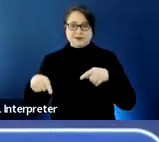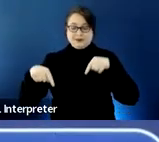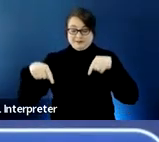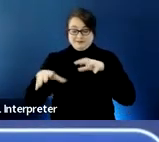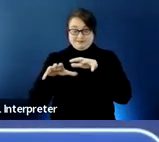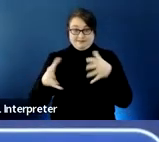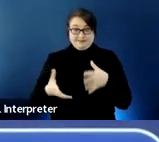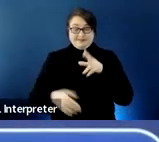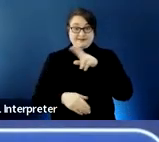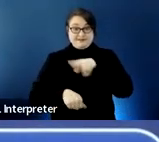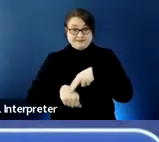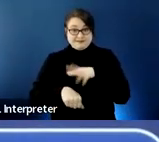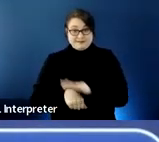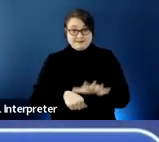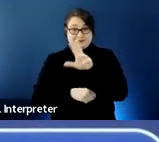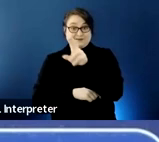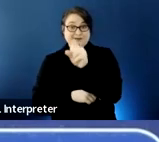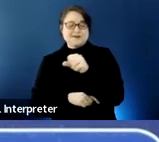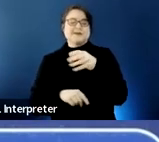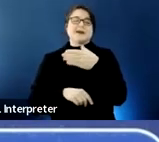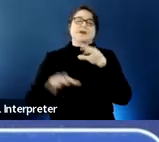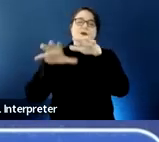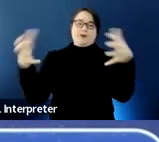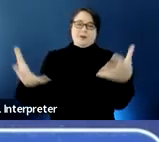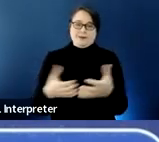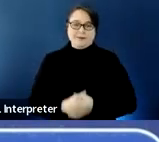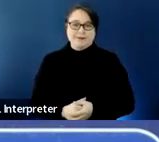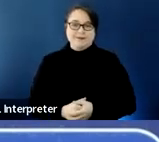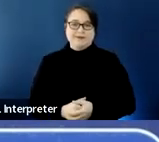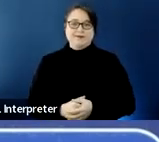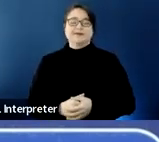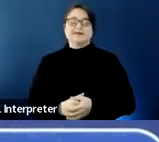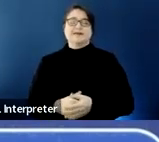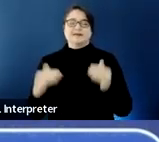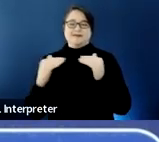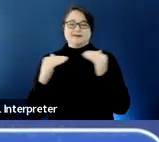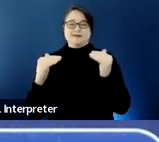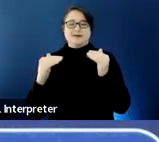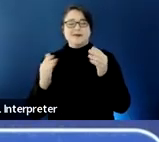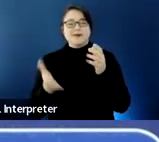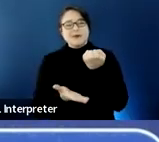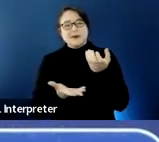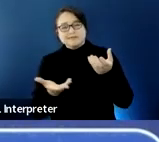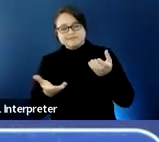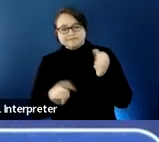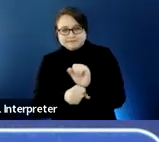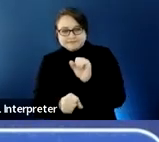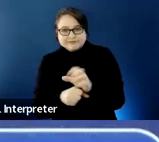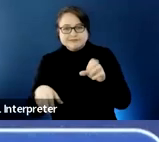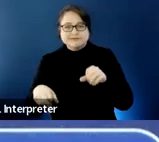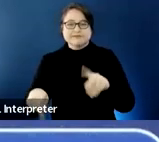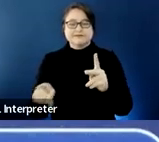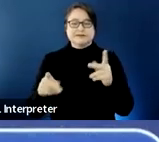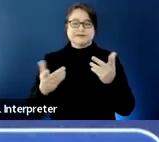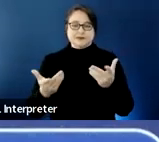equitable public health workforce requires reducing barriers to equal employment opportunities. At CDC, we want to lead in this effort, both